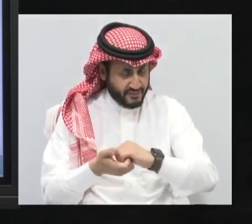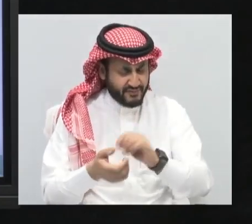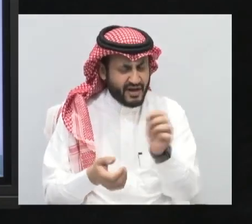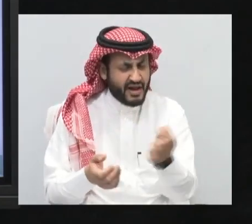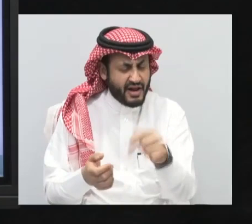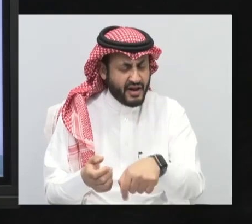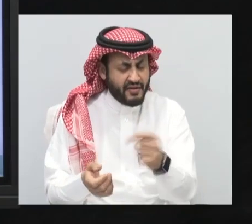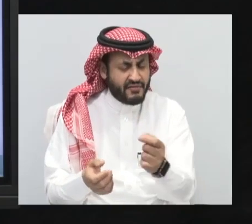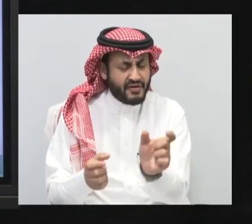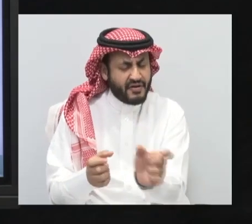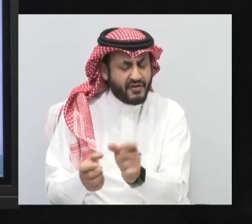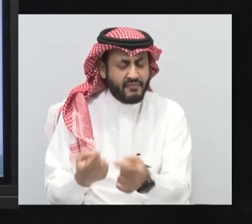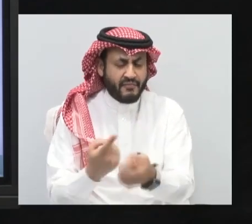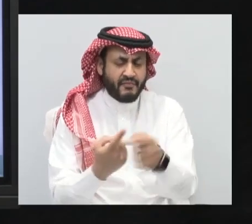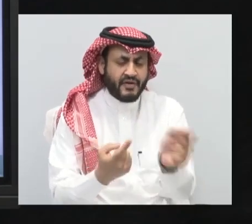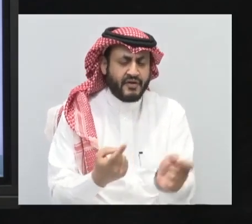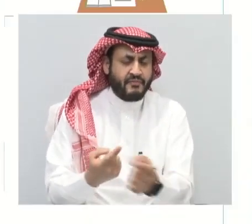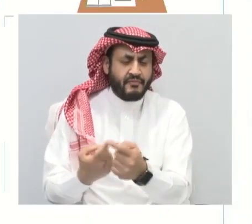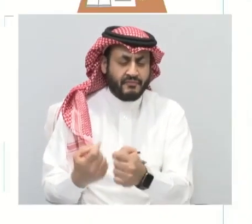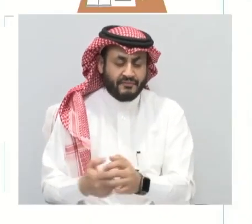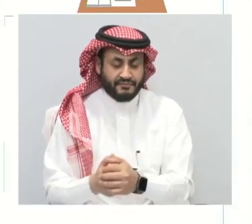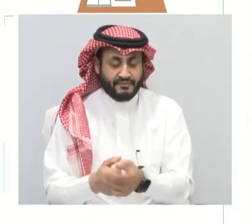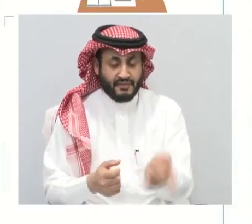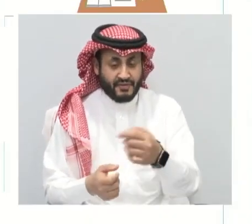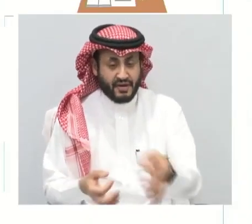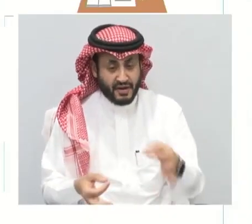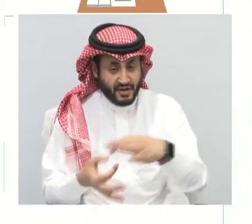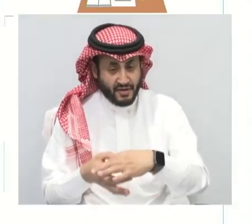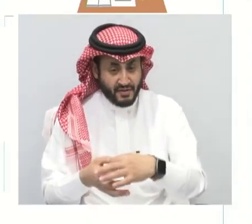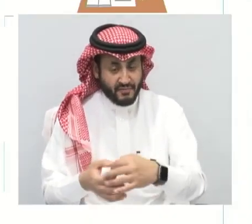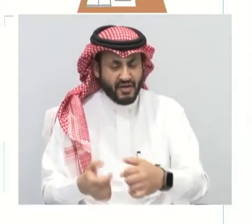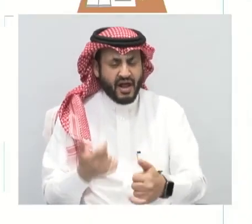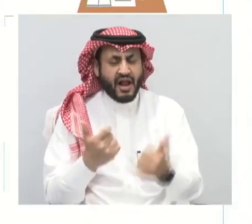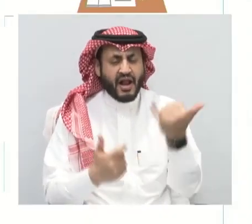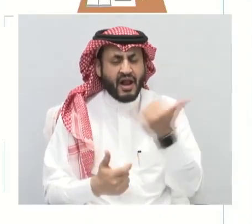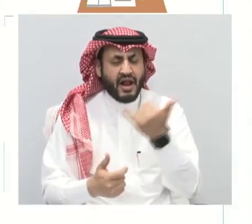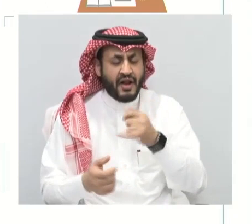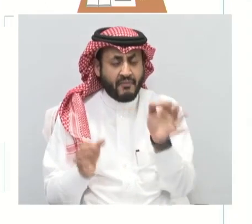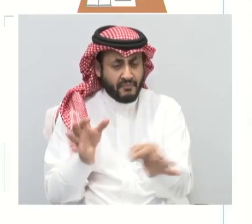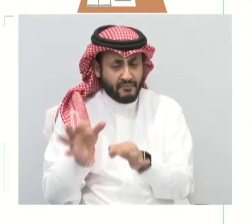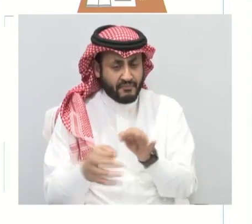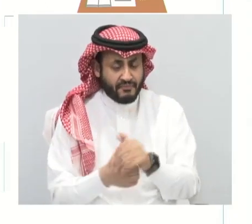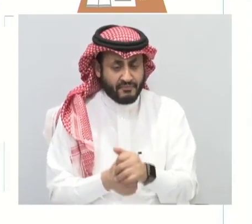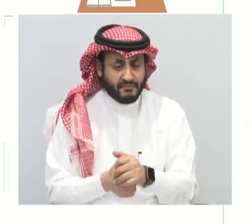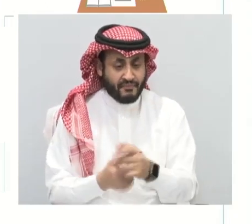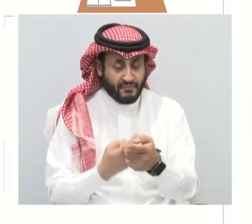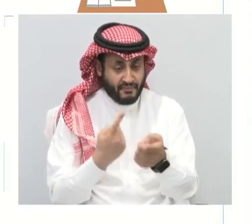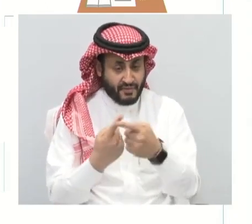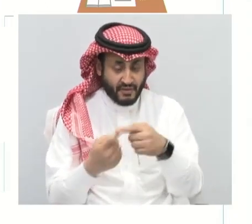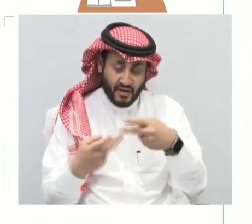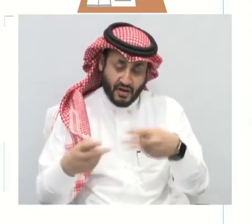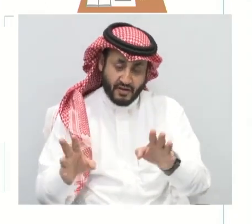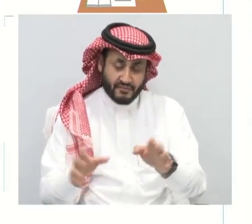notes for each message. Also, we need to include the necessary information. The first one is done as an example for